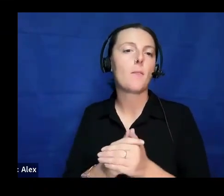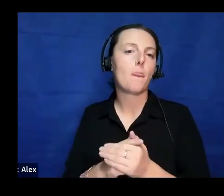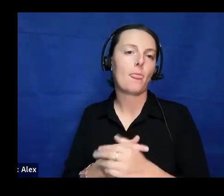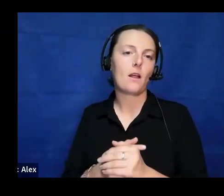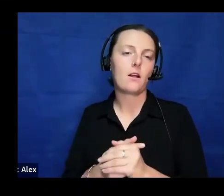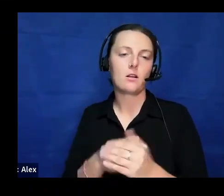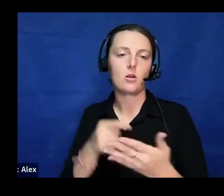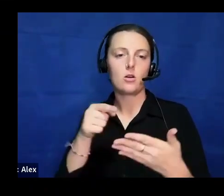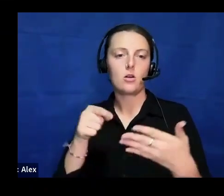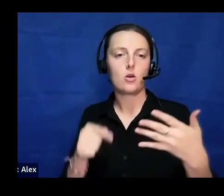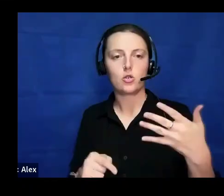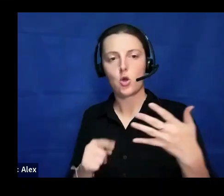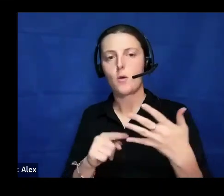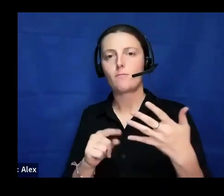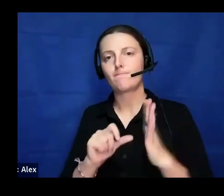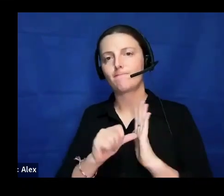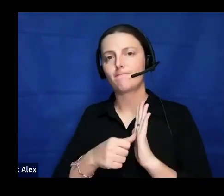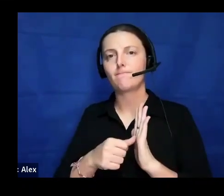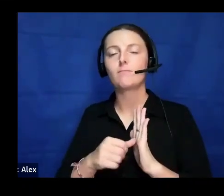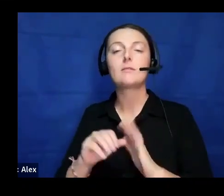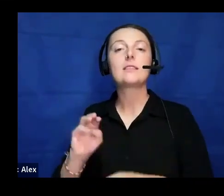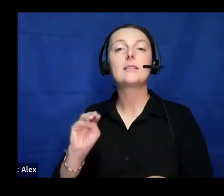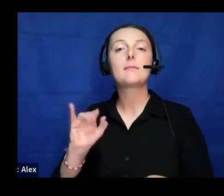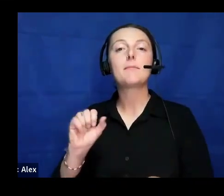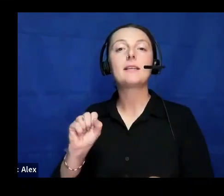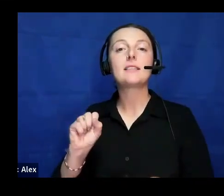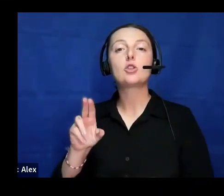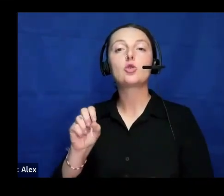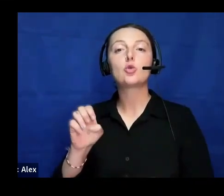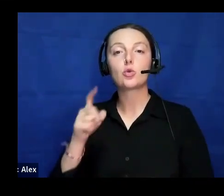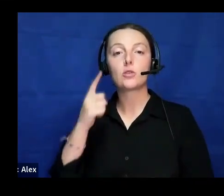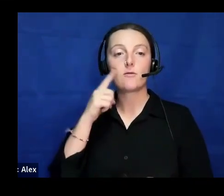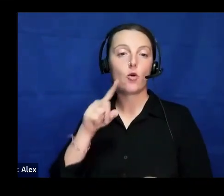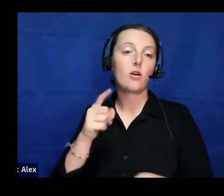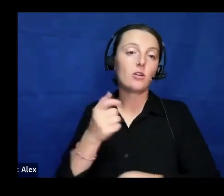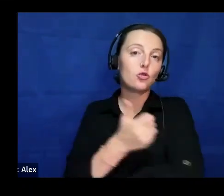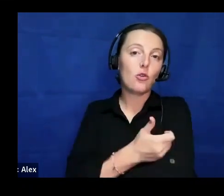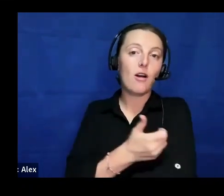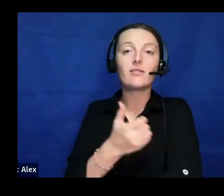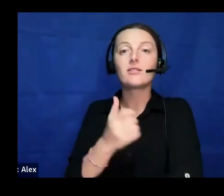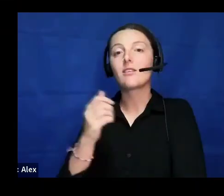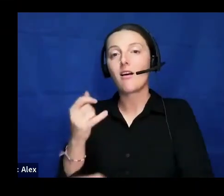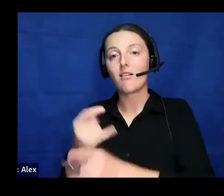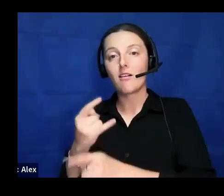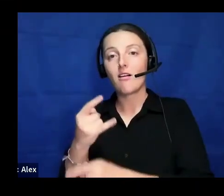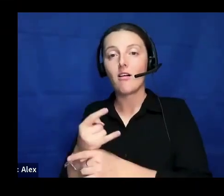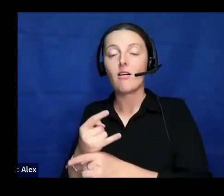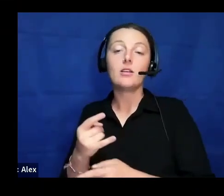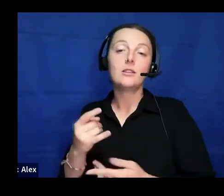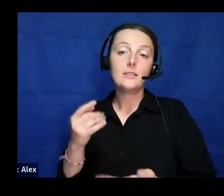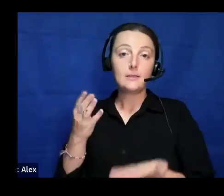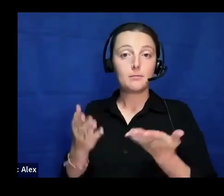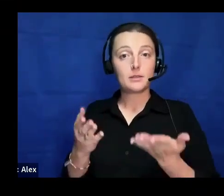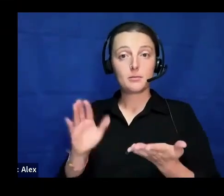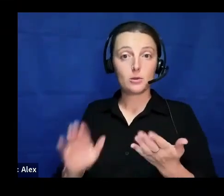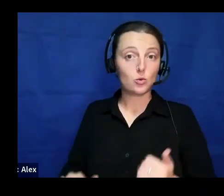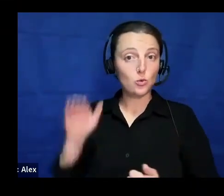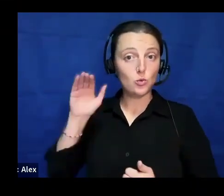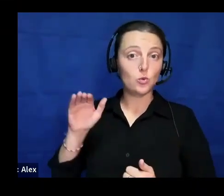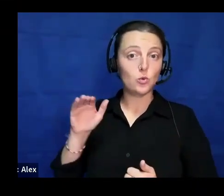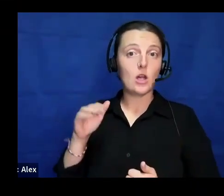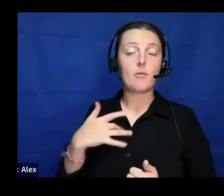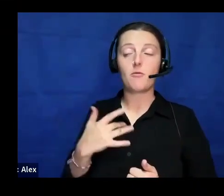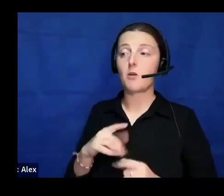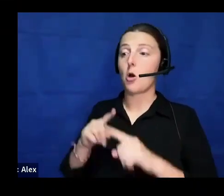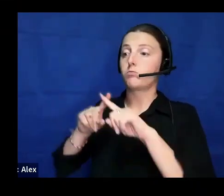Again, some of us, growing up might have learned to turn to alcohol as, a numbing or